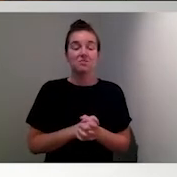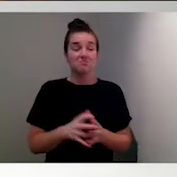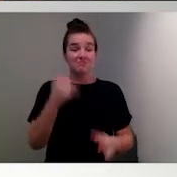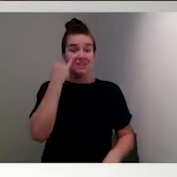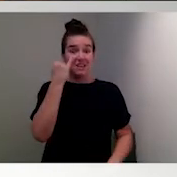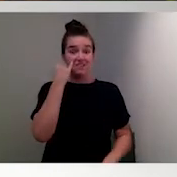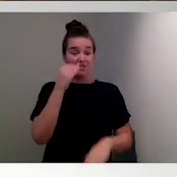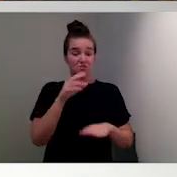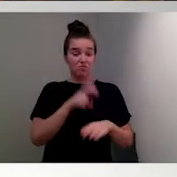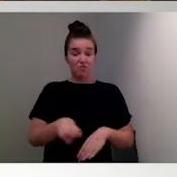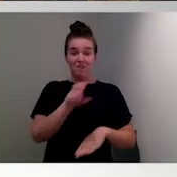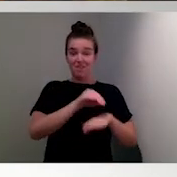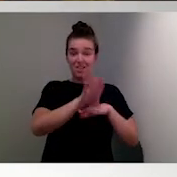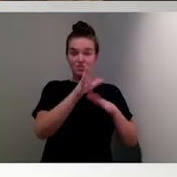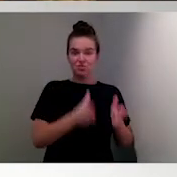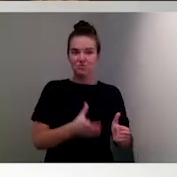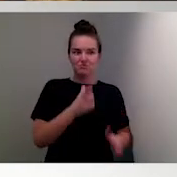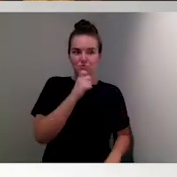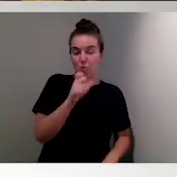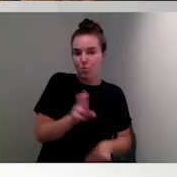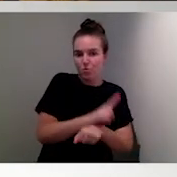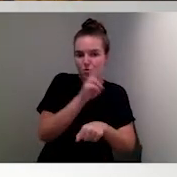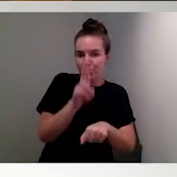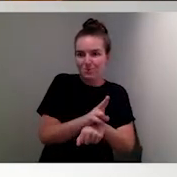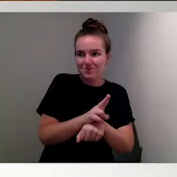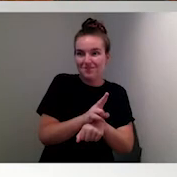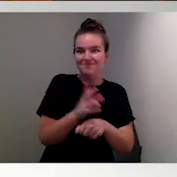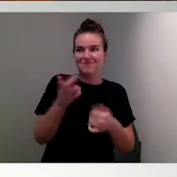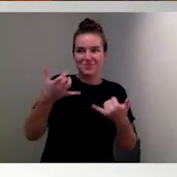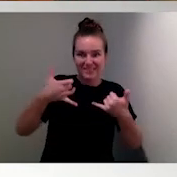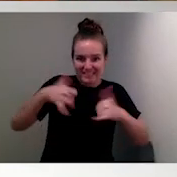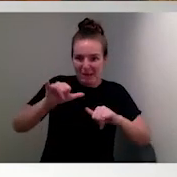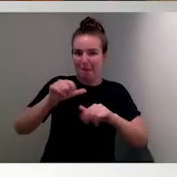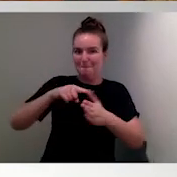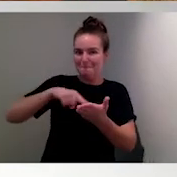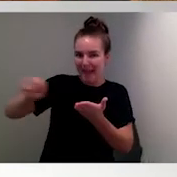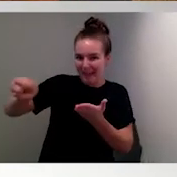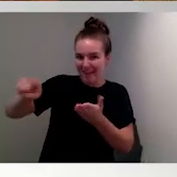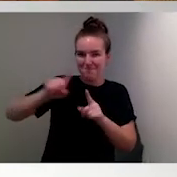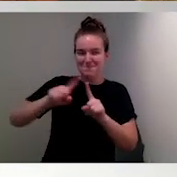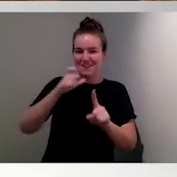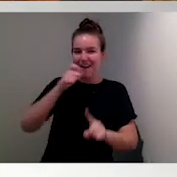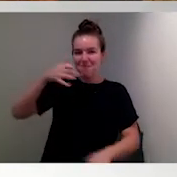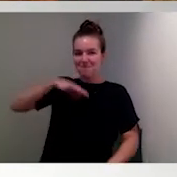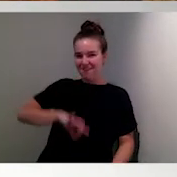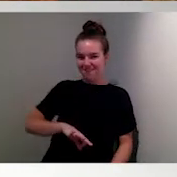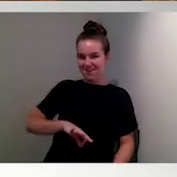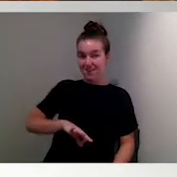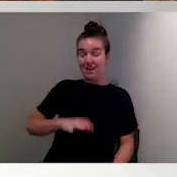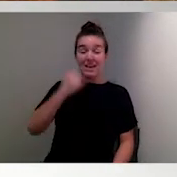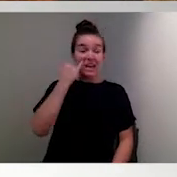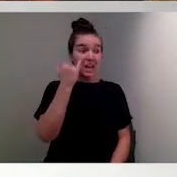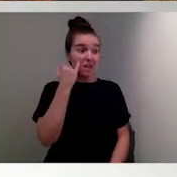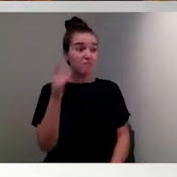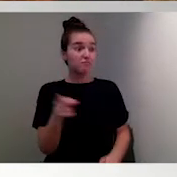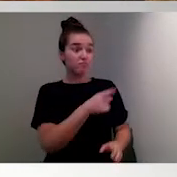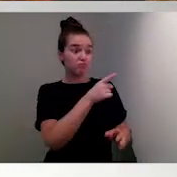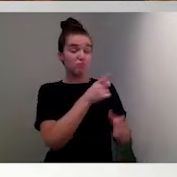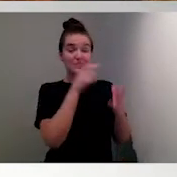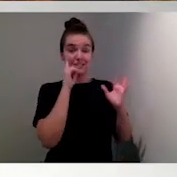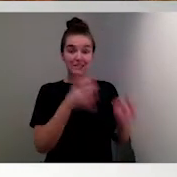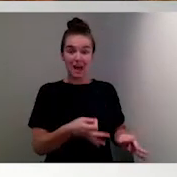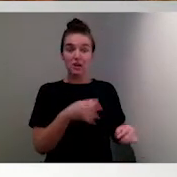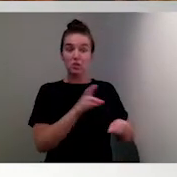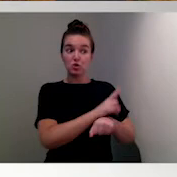don't use one, you're paying for it, but not getting the benefit. If you do use one, you're getting all that